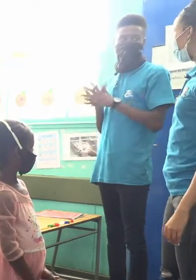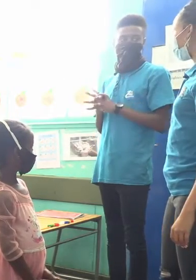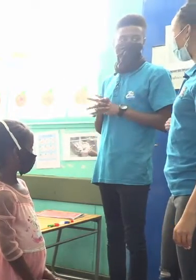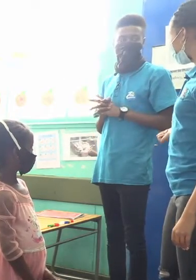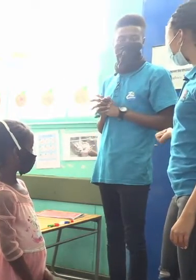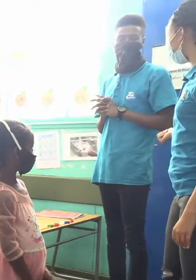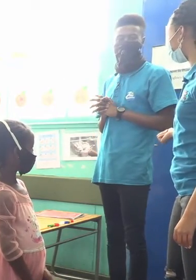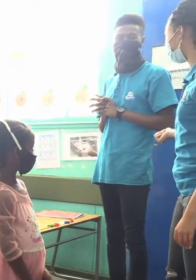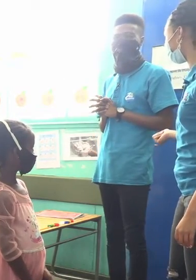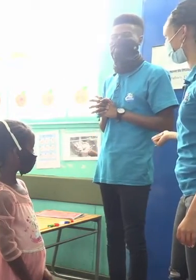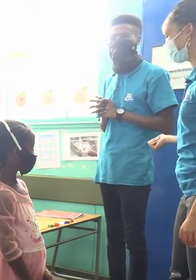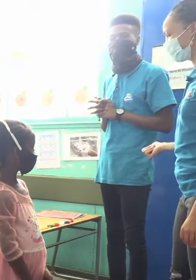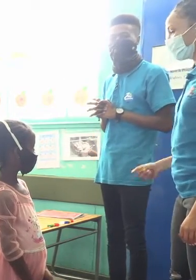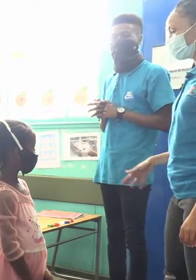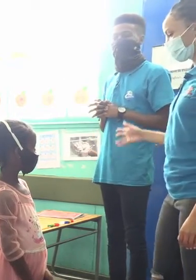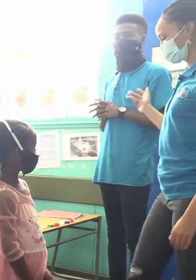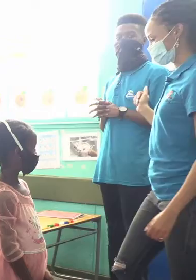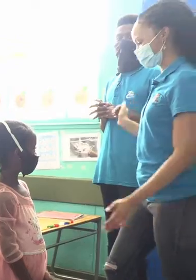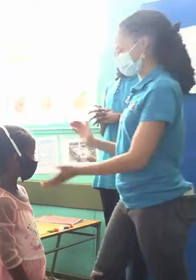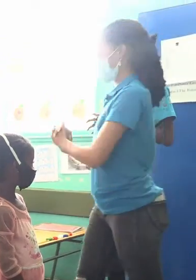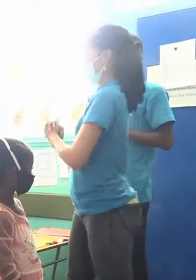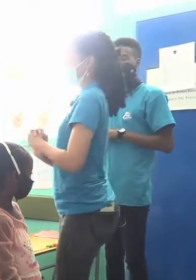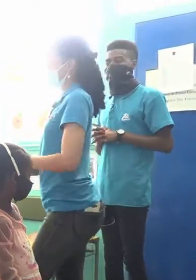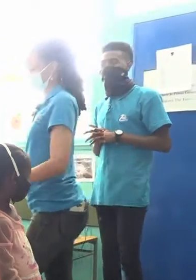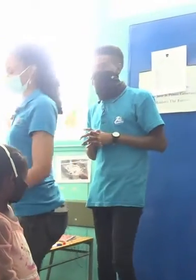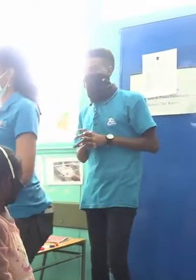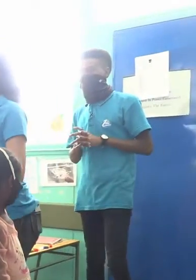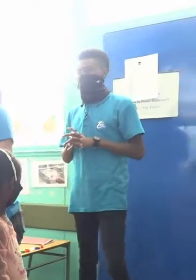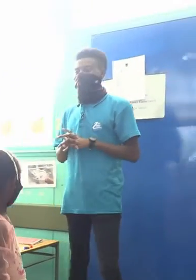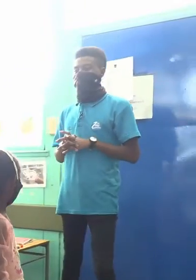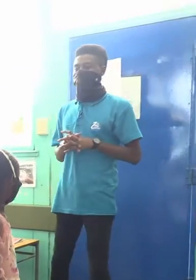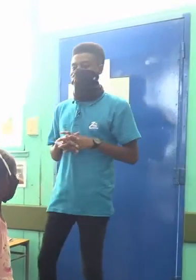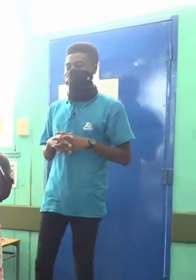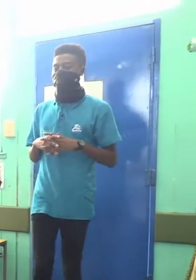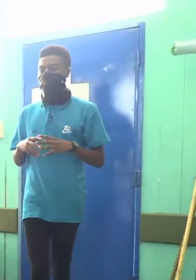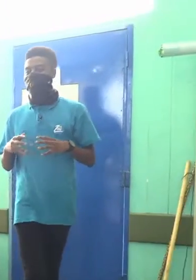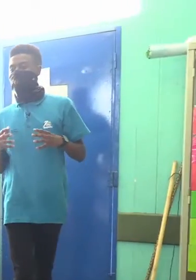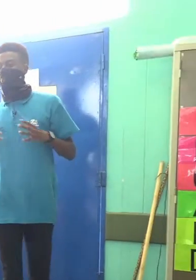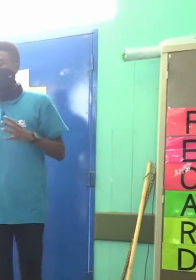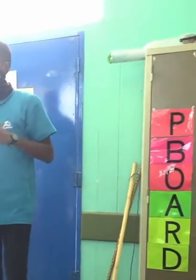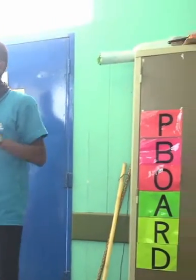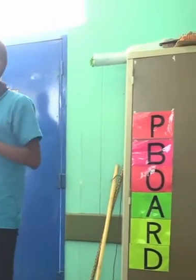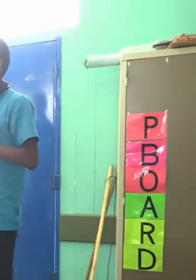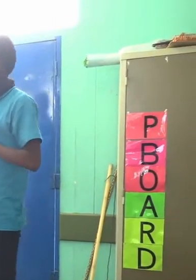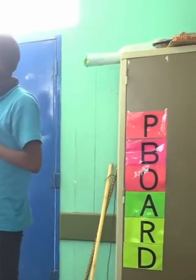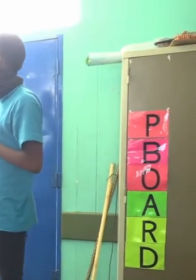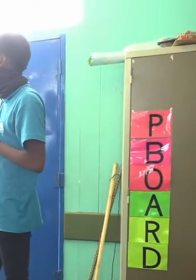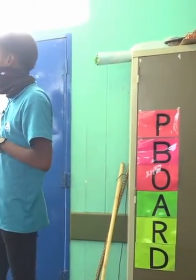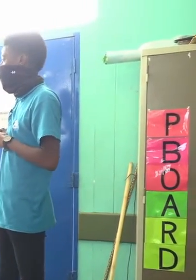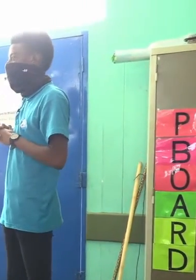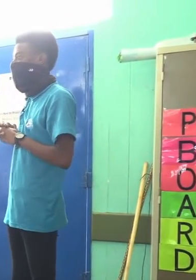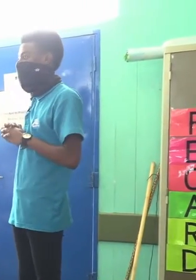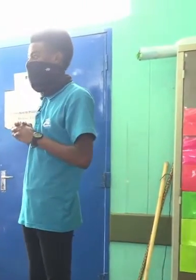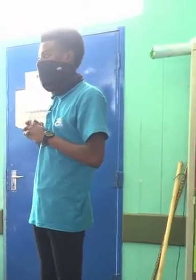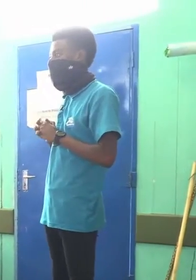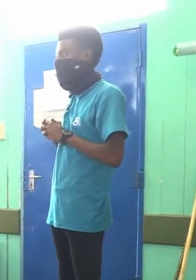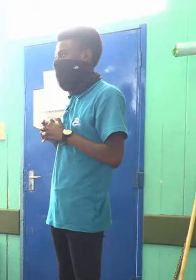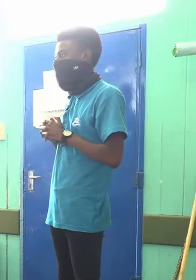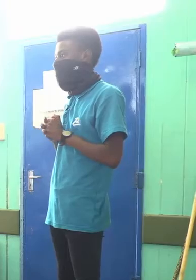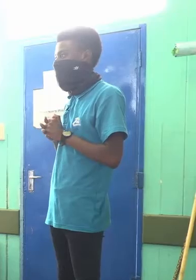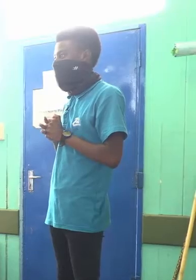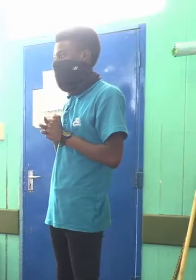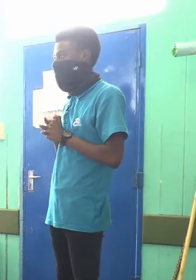Tell us what we should do. Okay. So up next, I think we're gonna do our